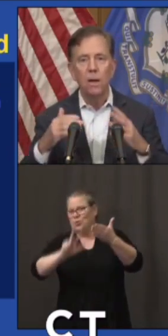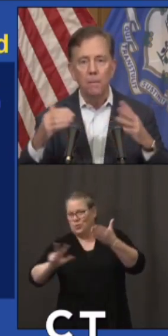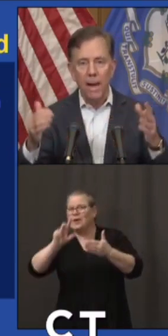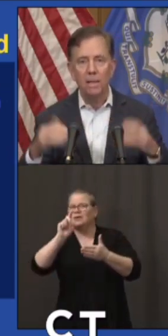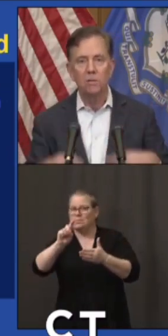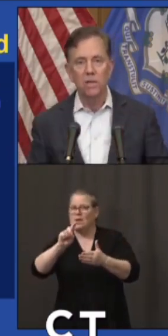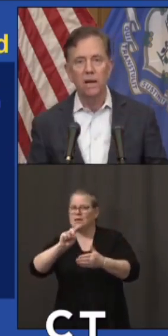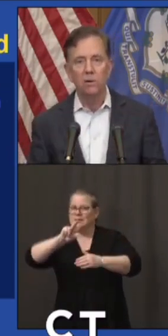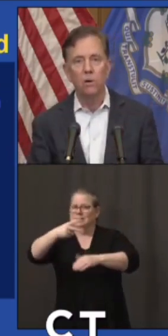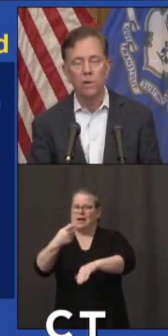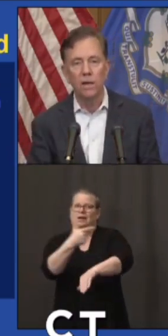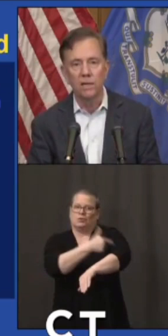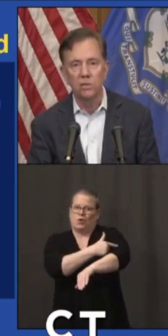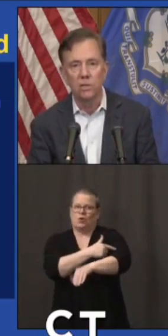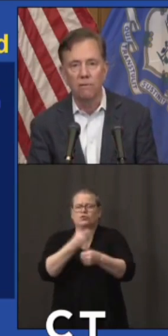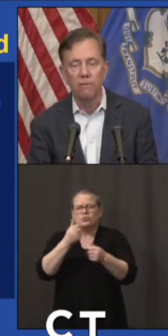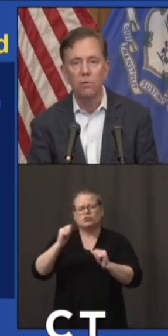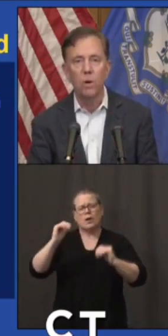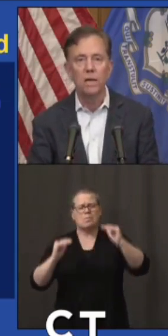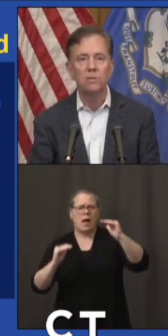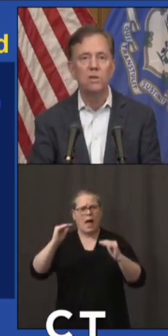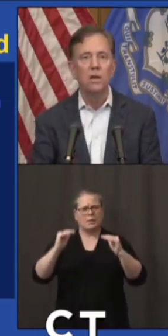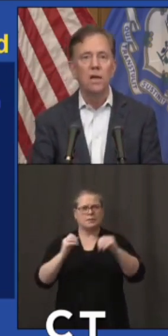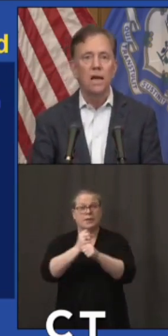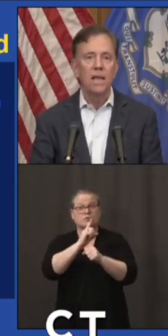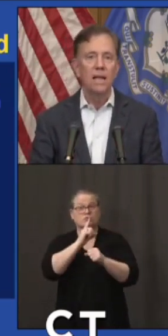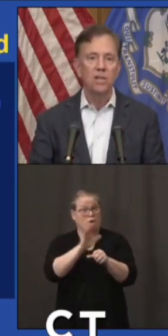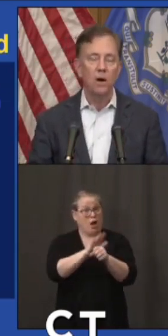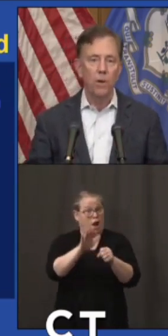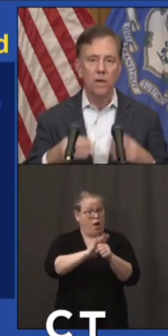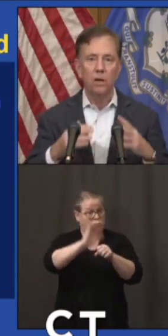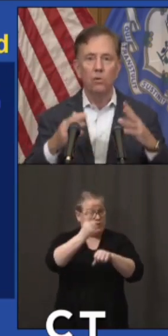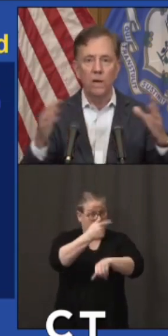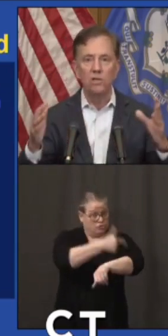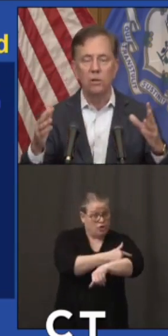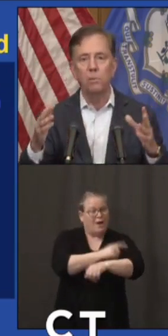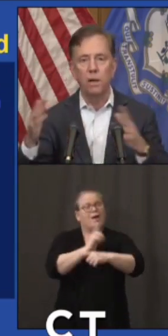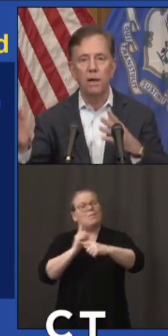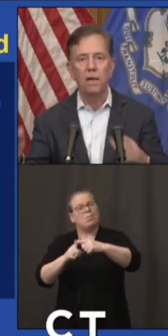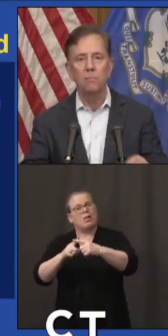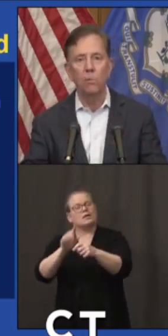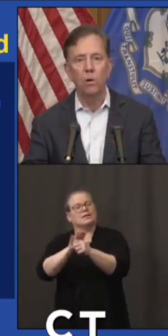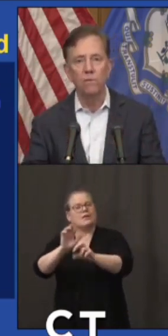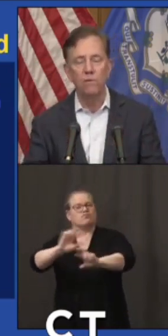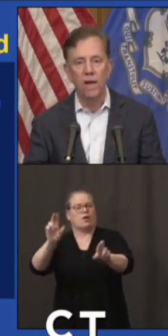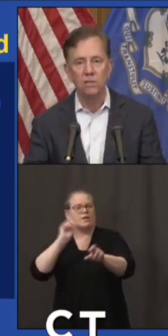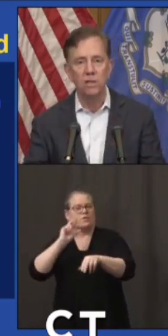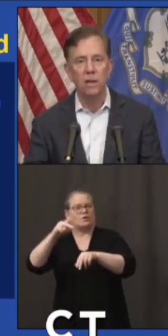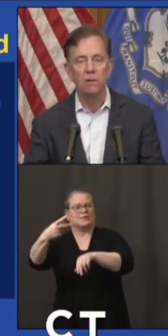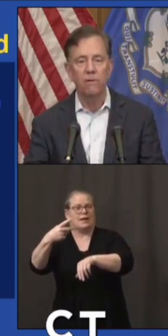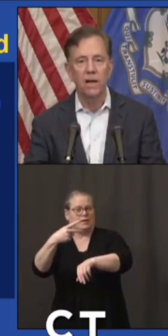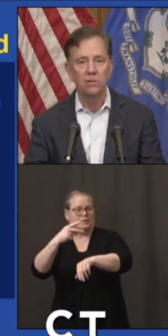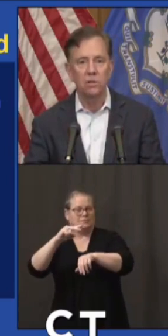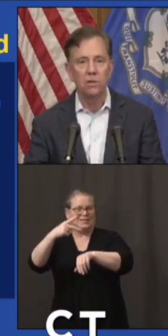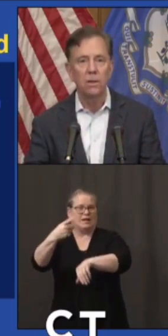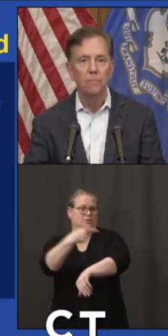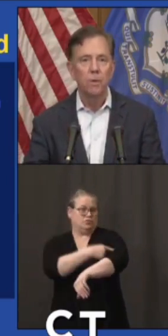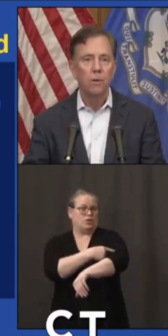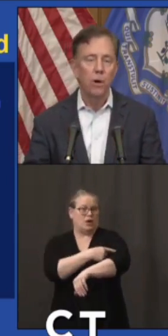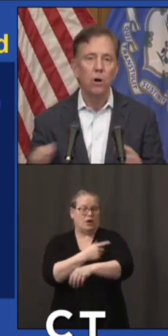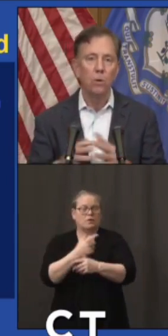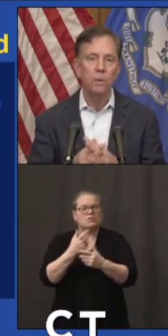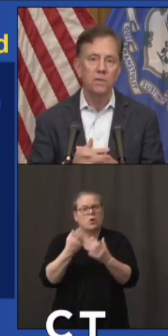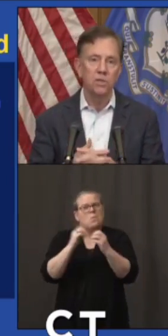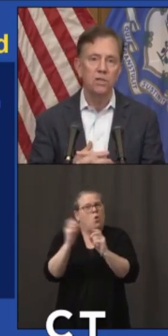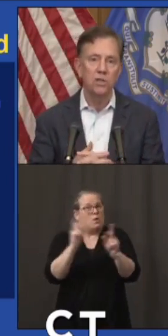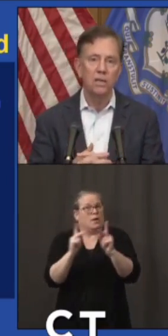to balance out over the next few weeks. And that's how we can increase supply, get more of you vaccinated faster. And